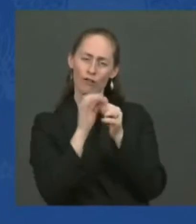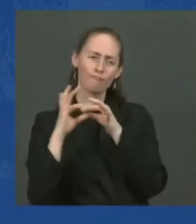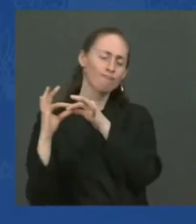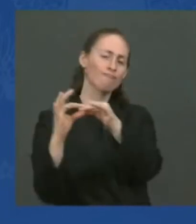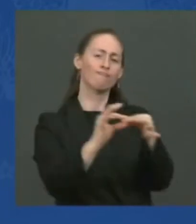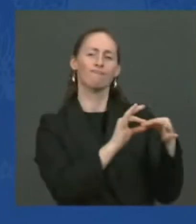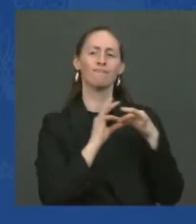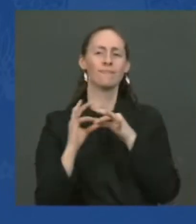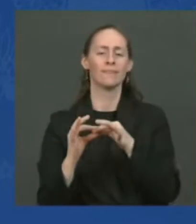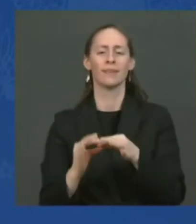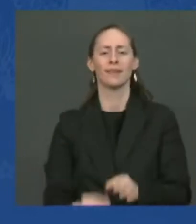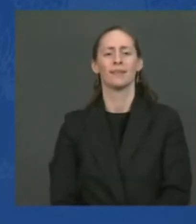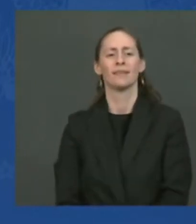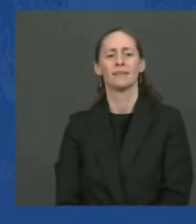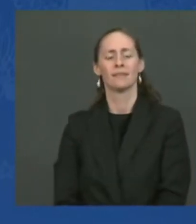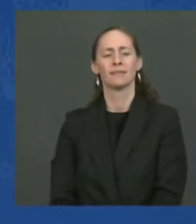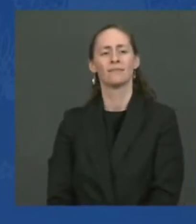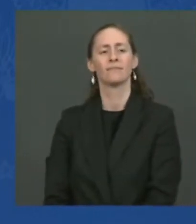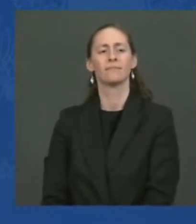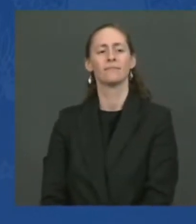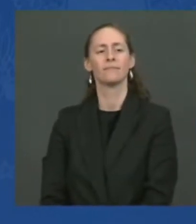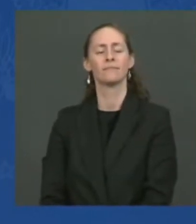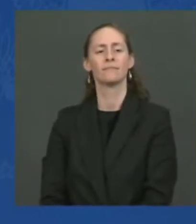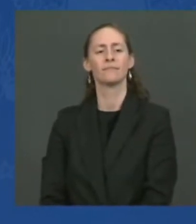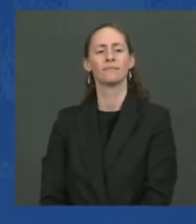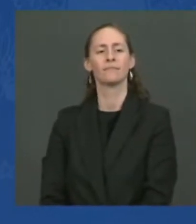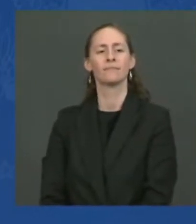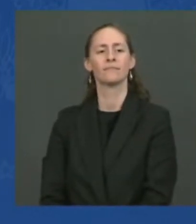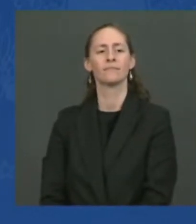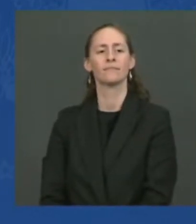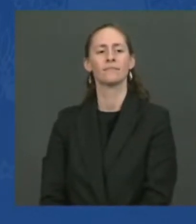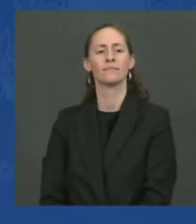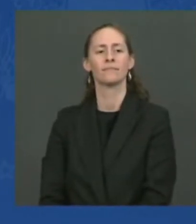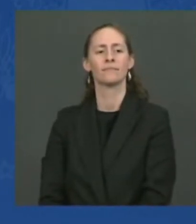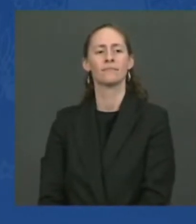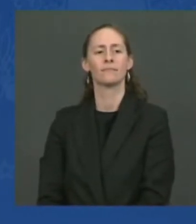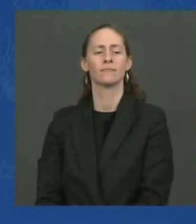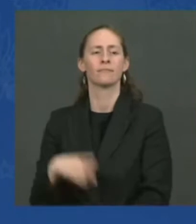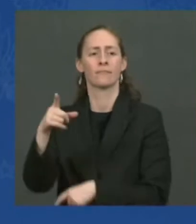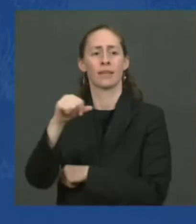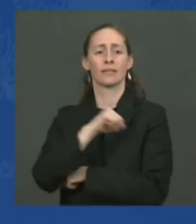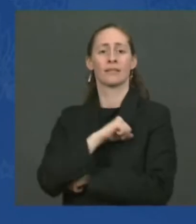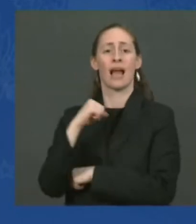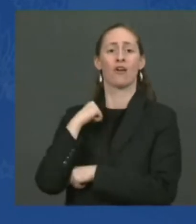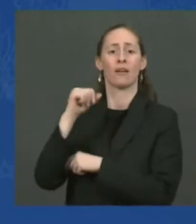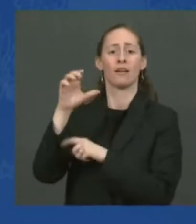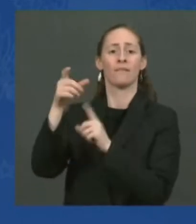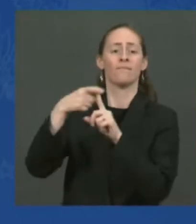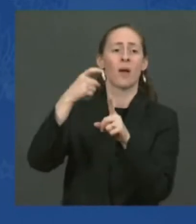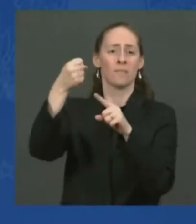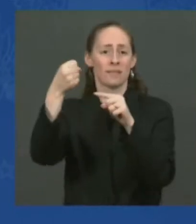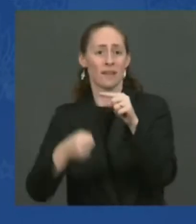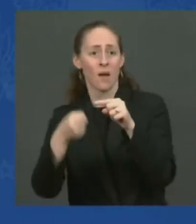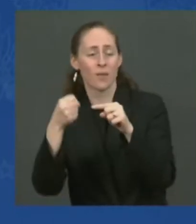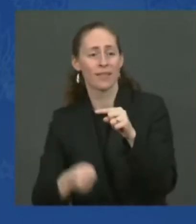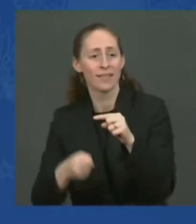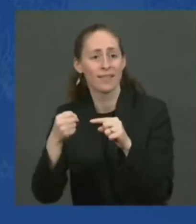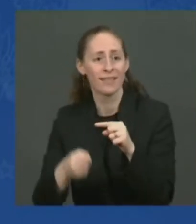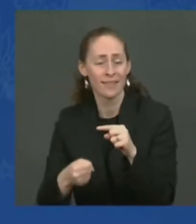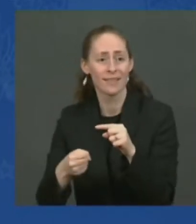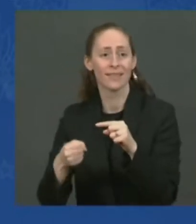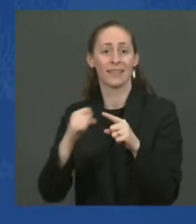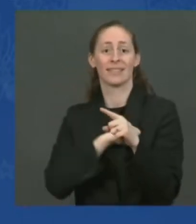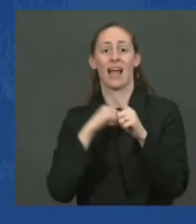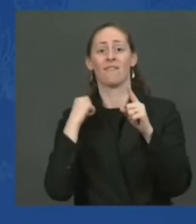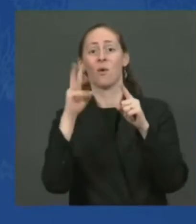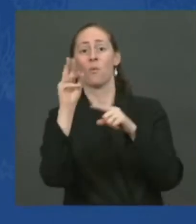of the regions we represent. Senator Cassidy in the Deep South, Senator Warner in the Mid-Atlantic, Senator Manchin